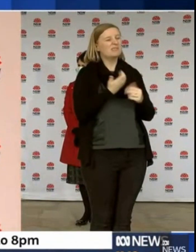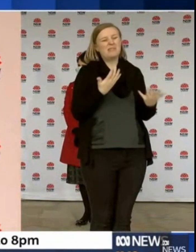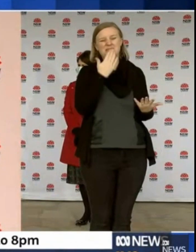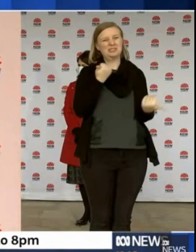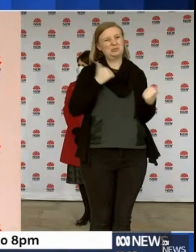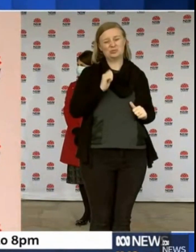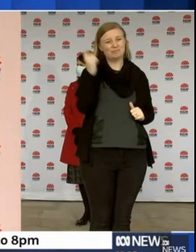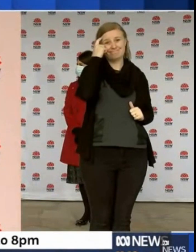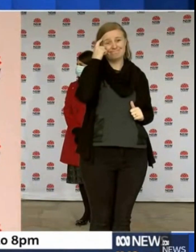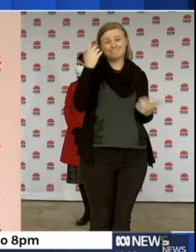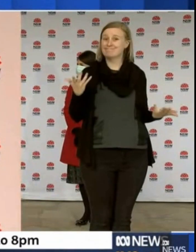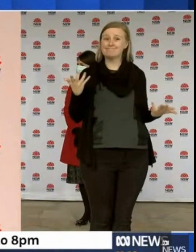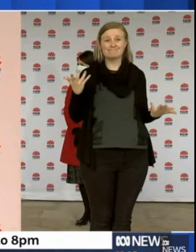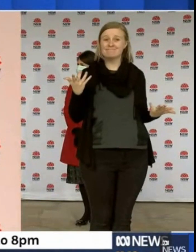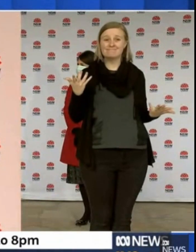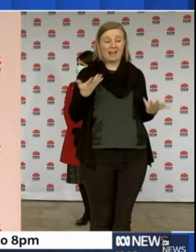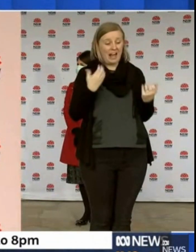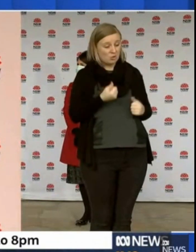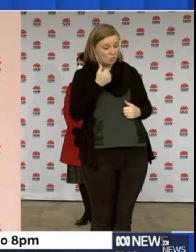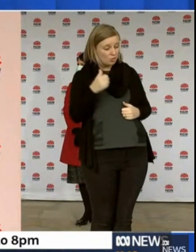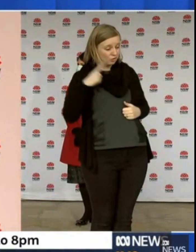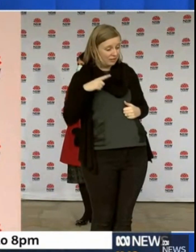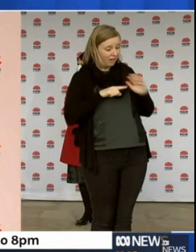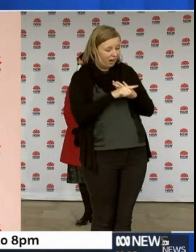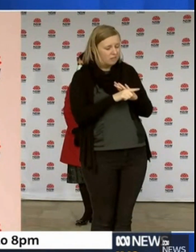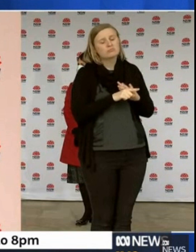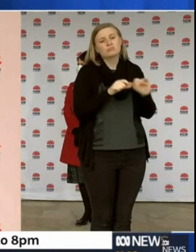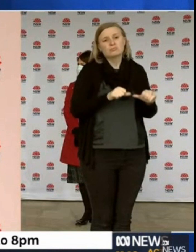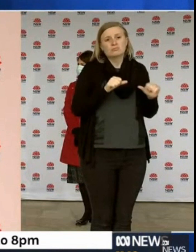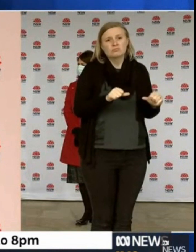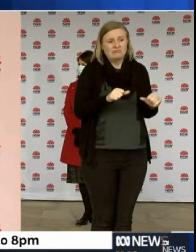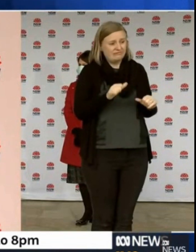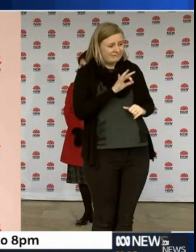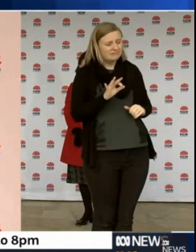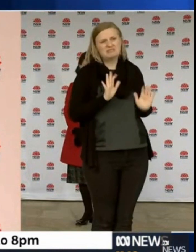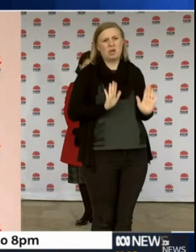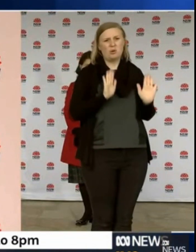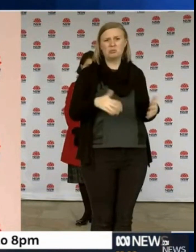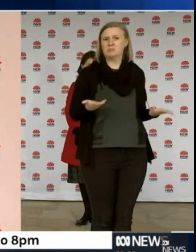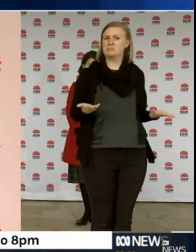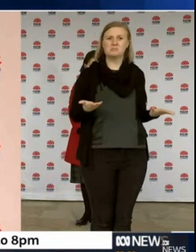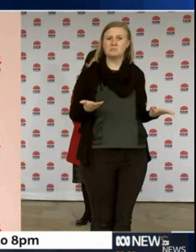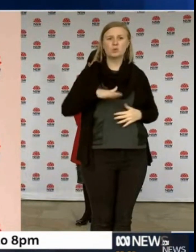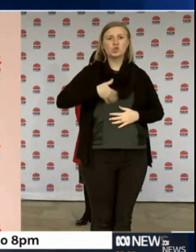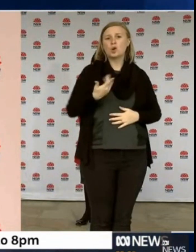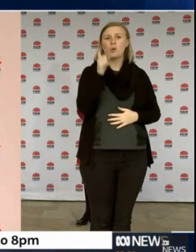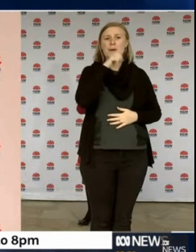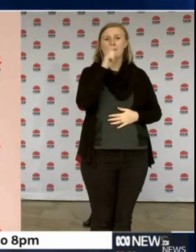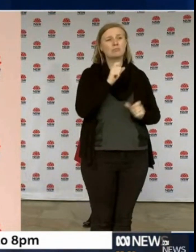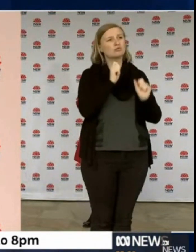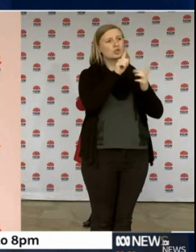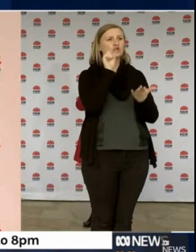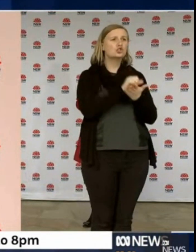we really are asking for common sense. At this time, we do not want people spending large amounts of time in